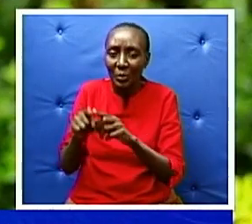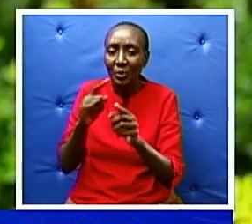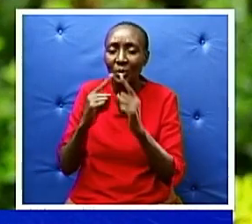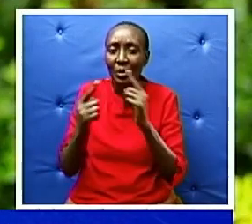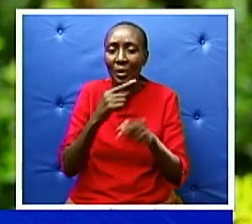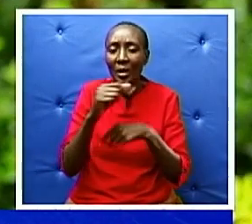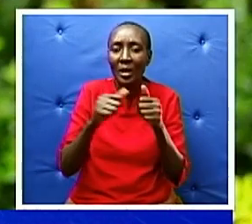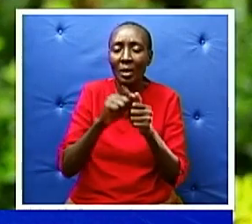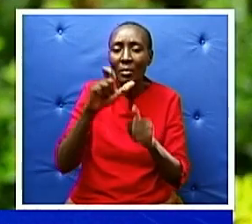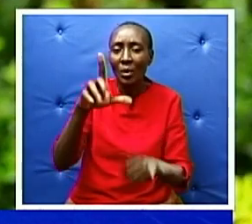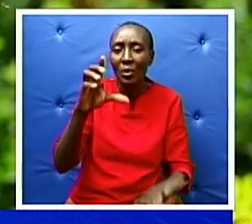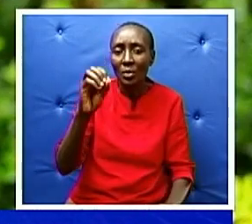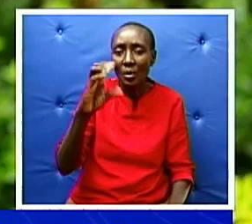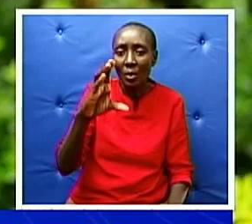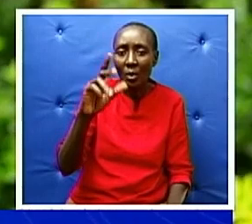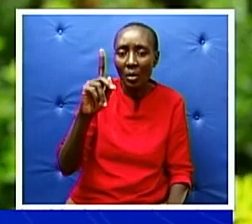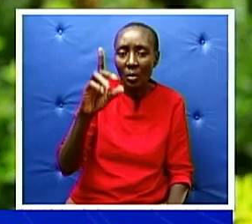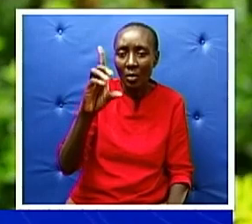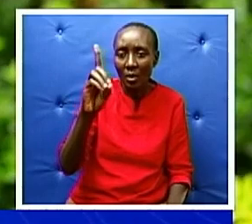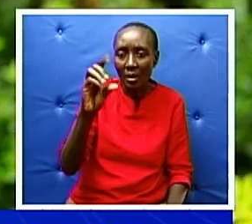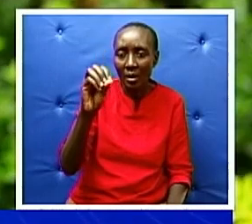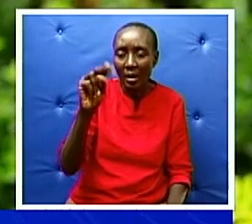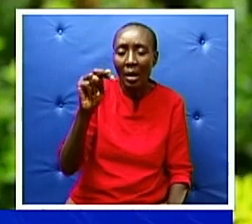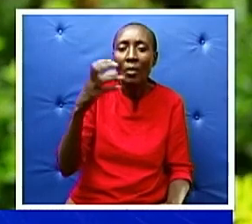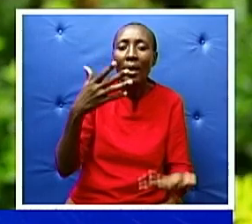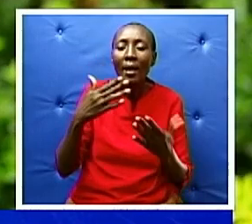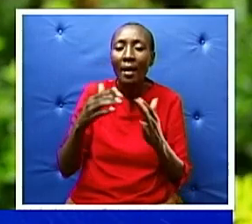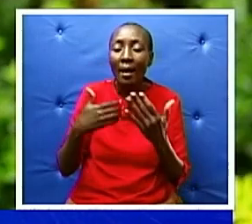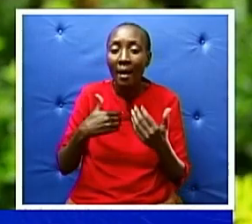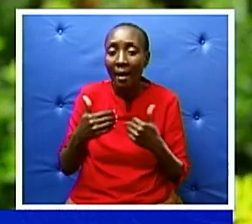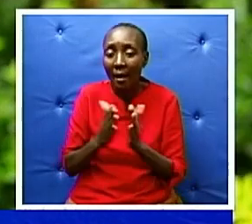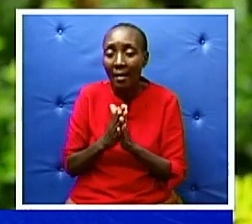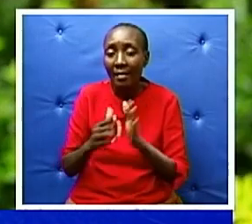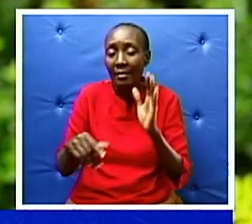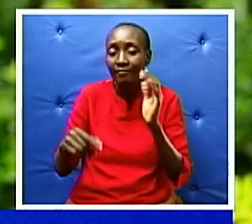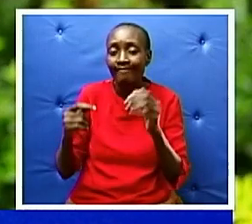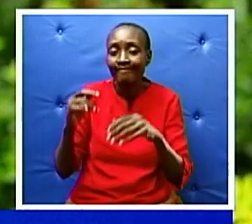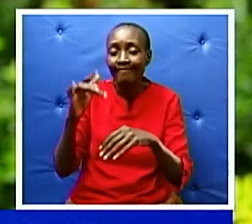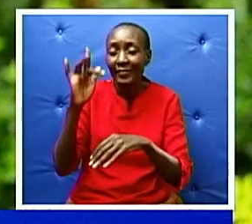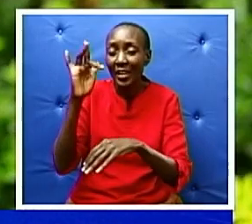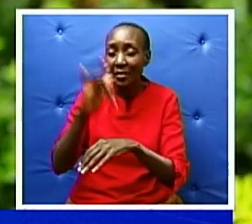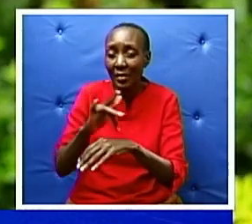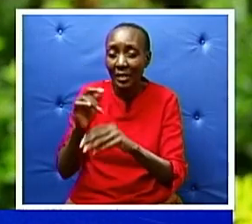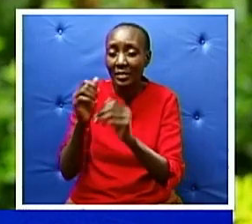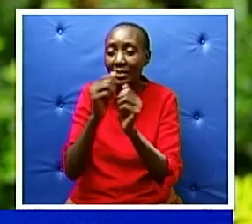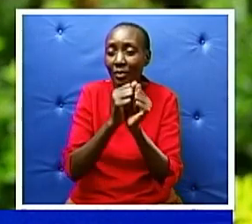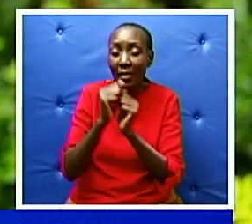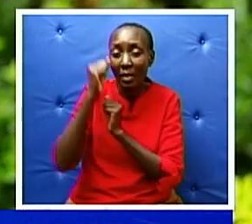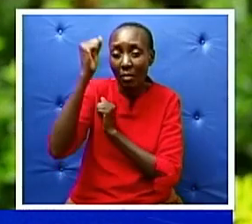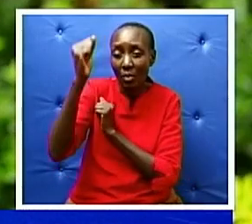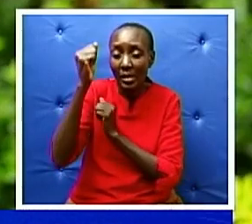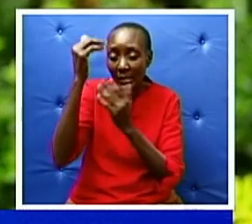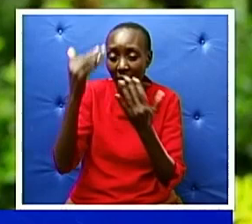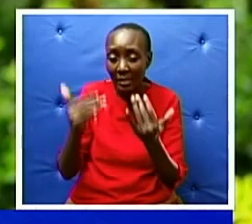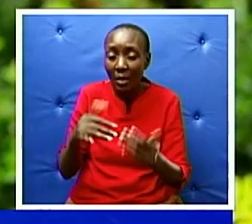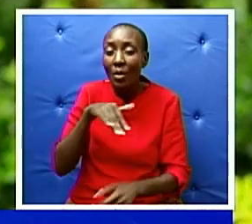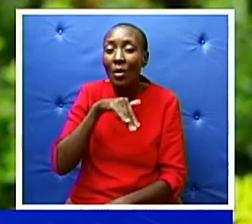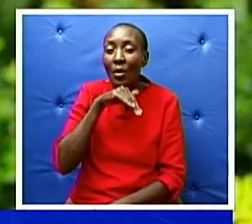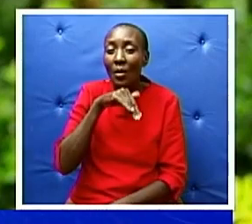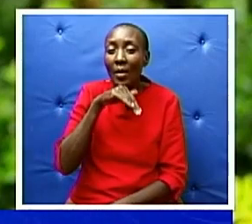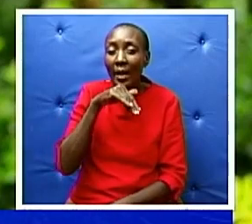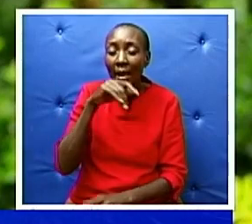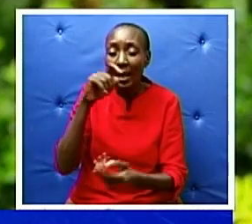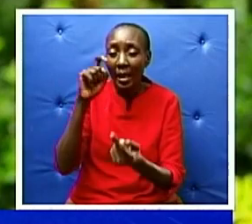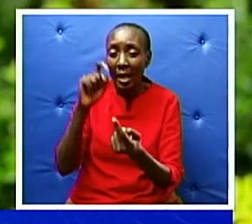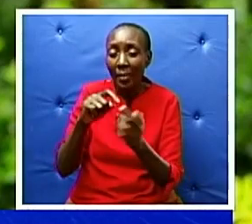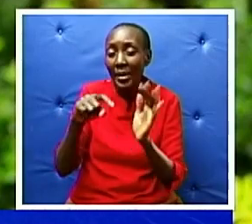side effects. And of course, inside politics, with the former Prime Minister Raila Odinga now testing negative and right into